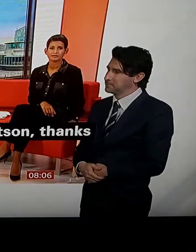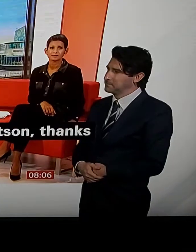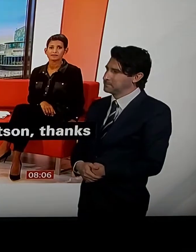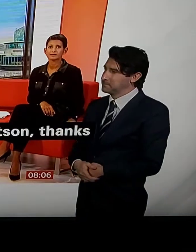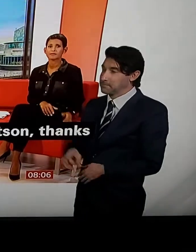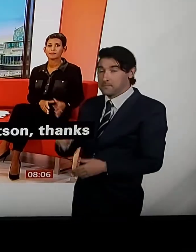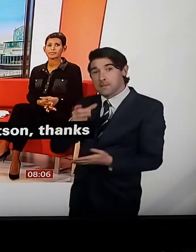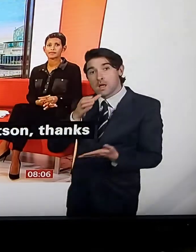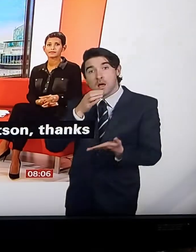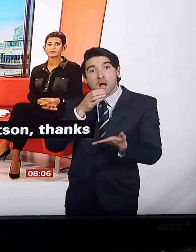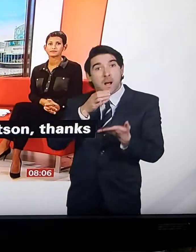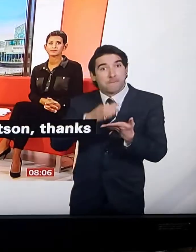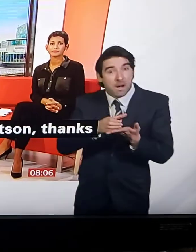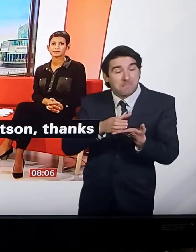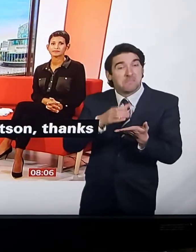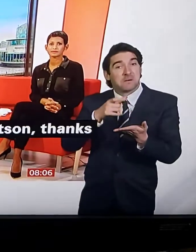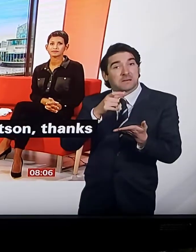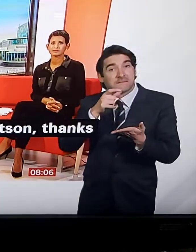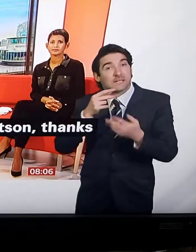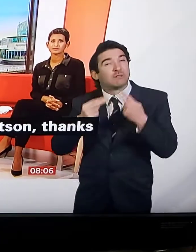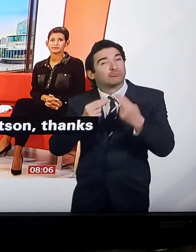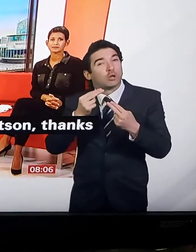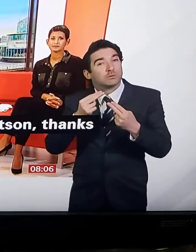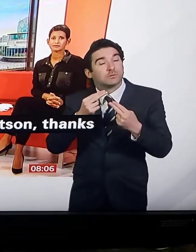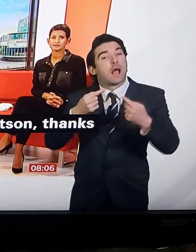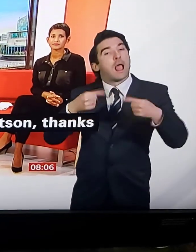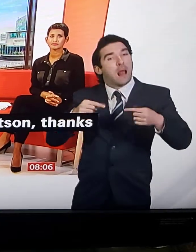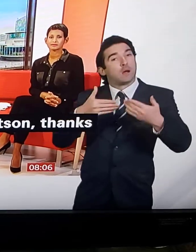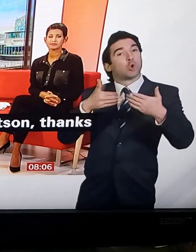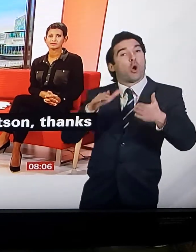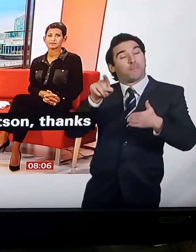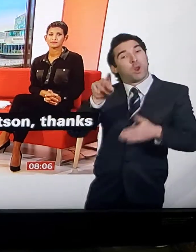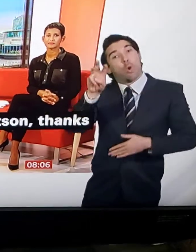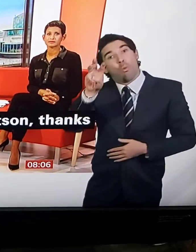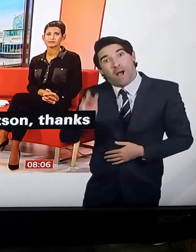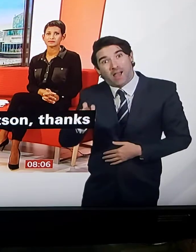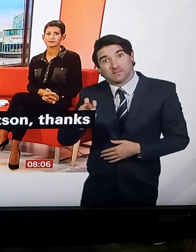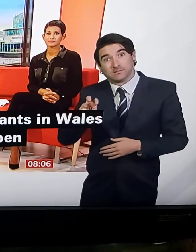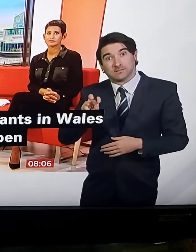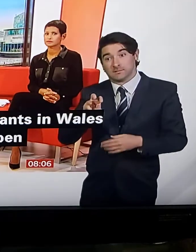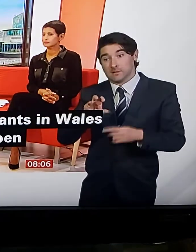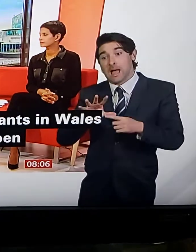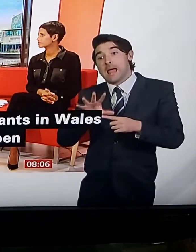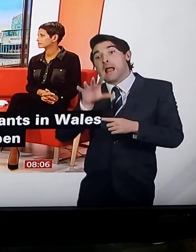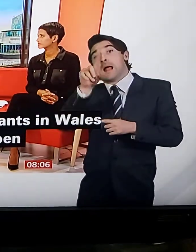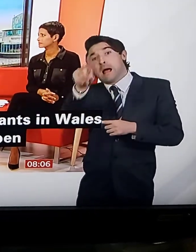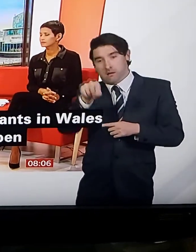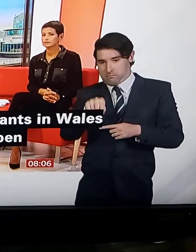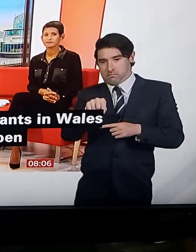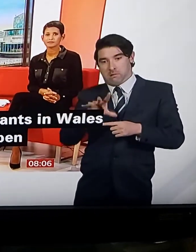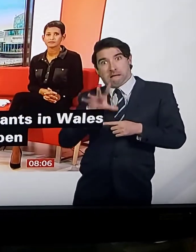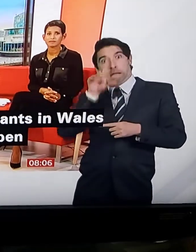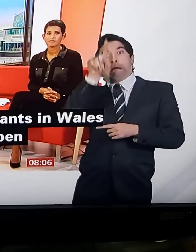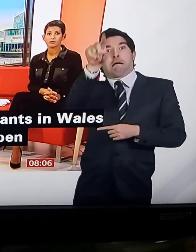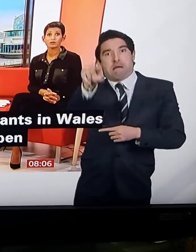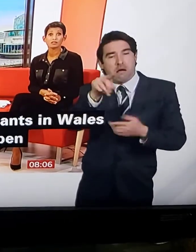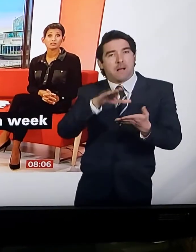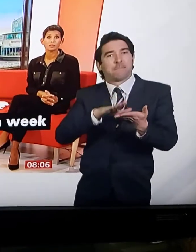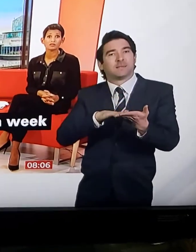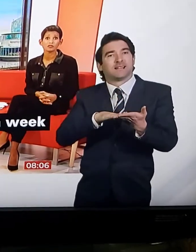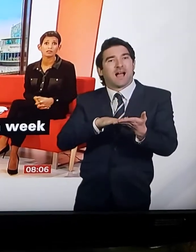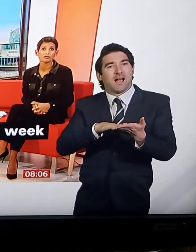In Wales, we'll be allowed to go on the 13th of July, that's it on Monday, but only for 7 hours from outside air.